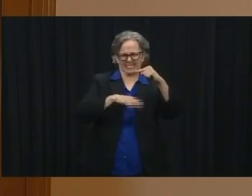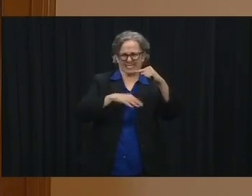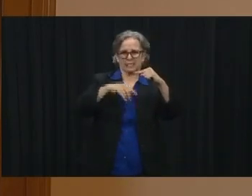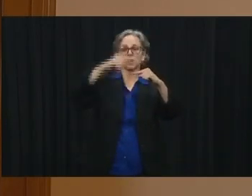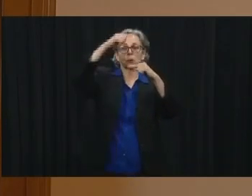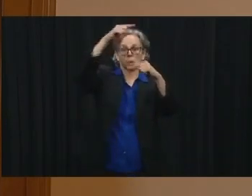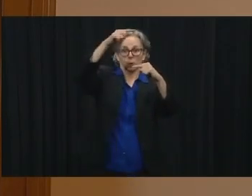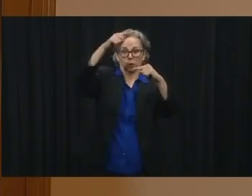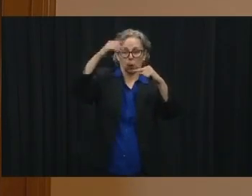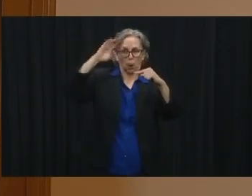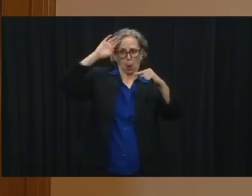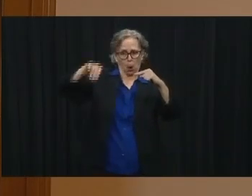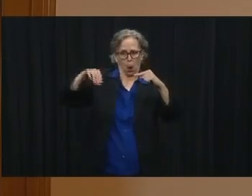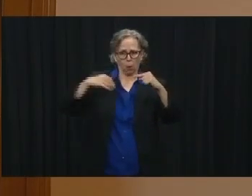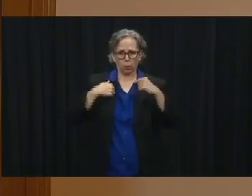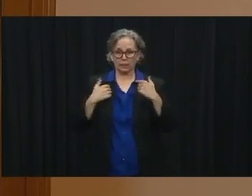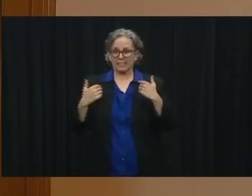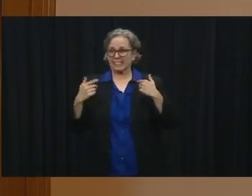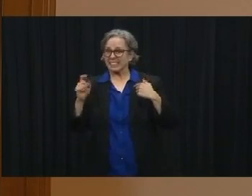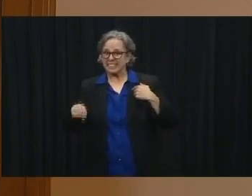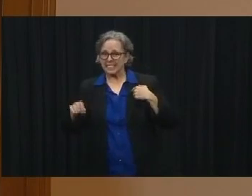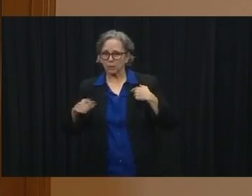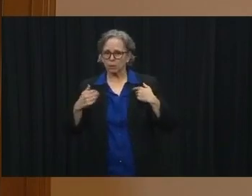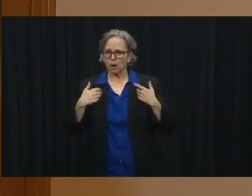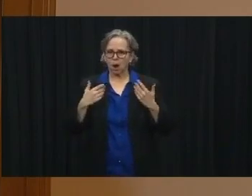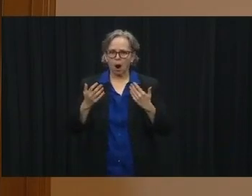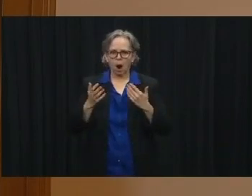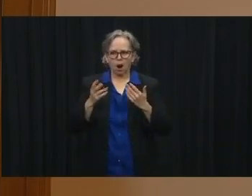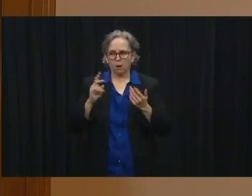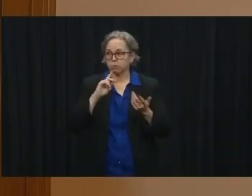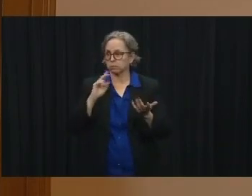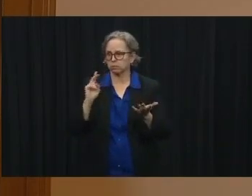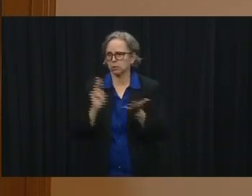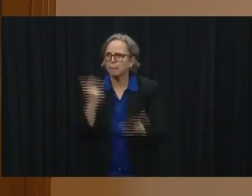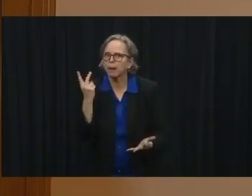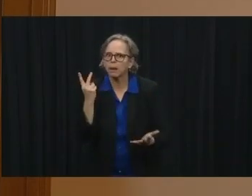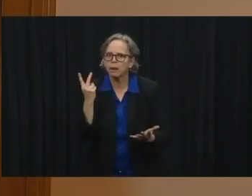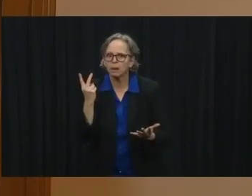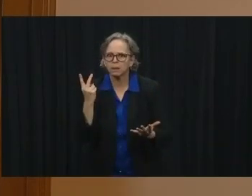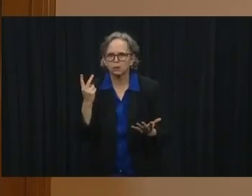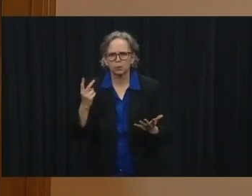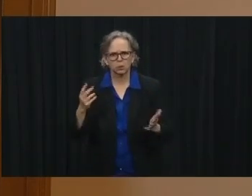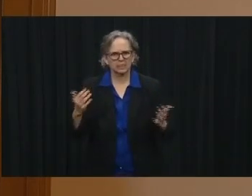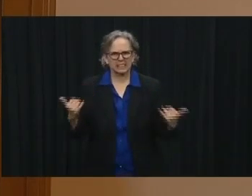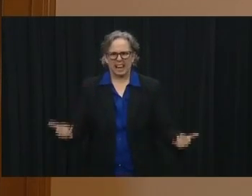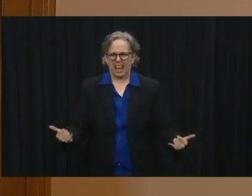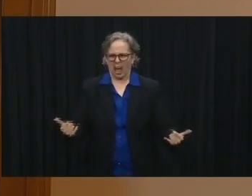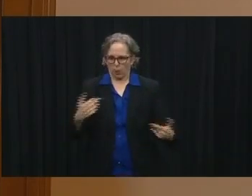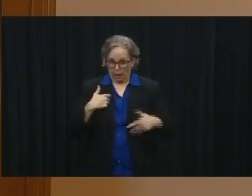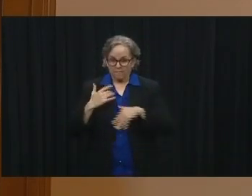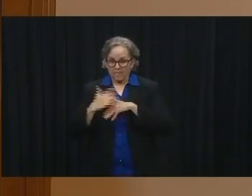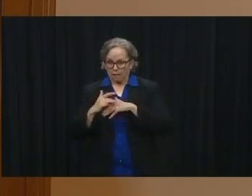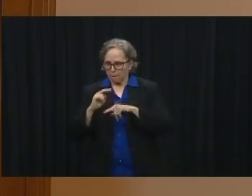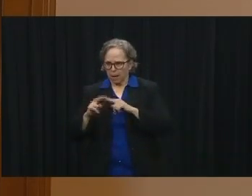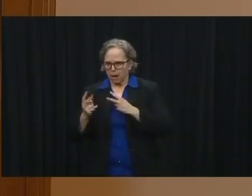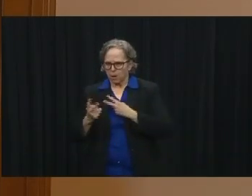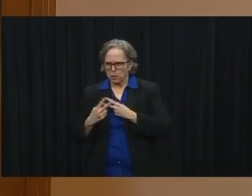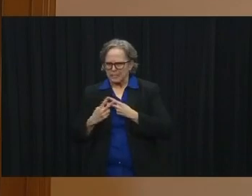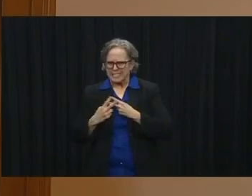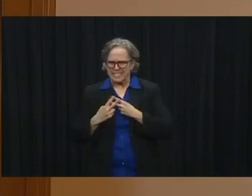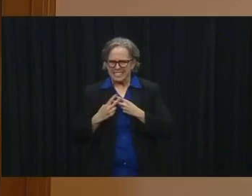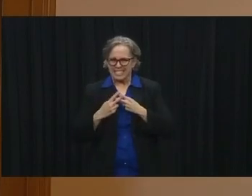almost double what we need above this. So we're gonna have room to use right now, but as that surge comes, we're actually building out